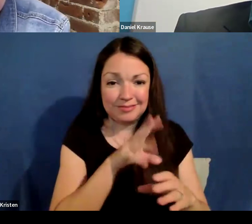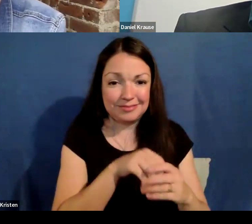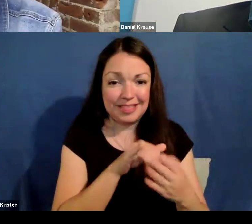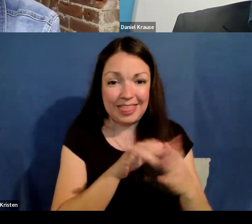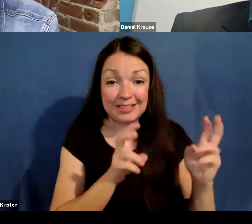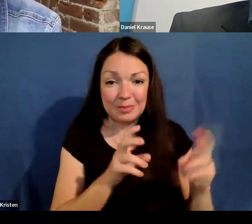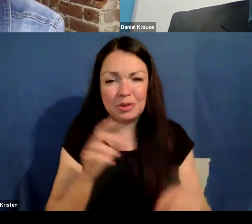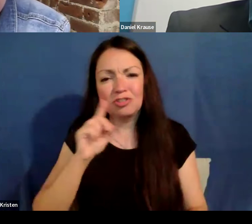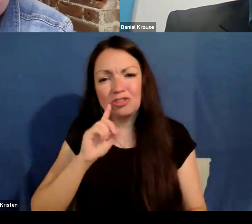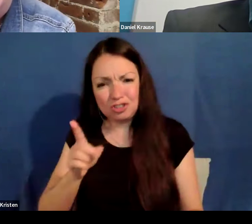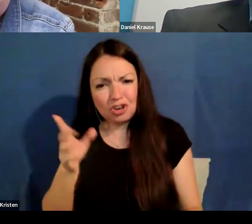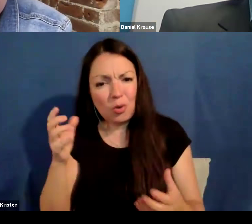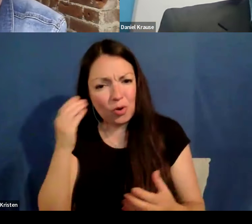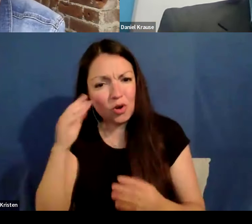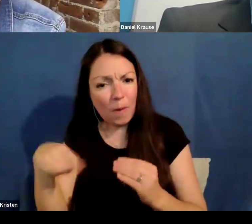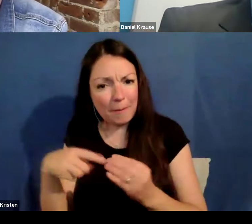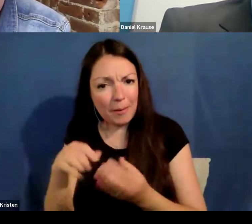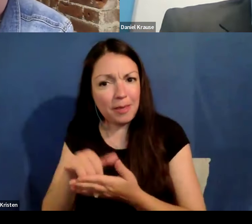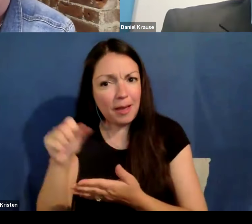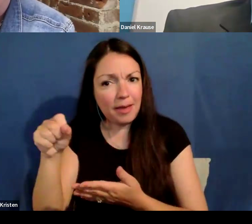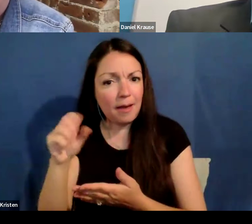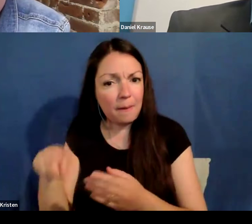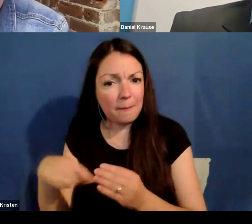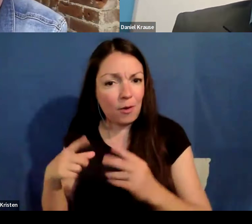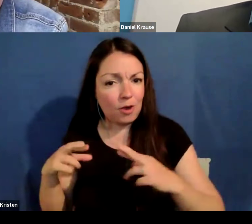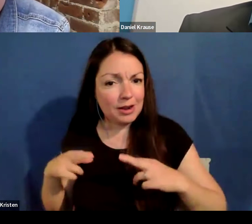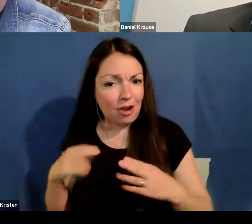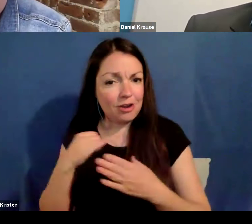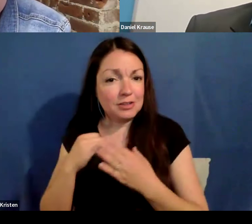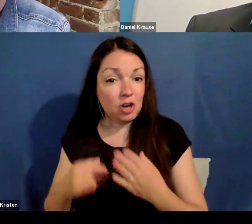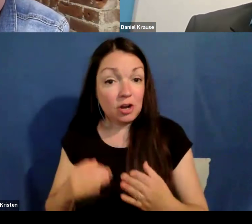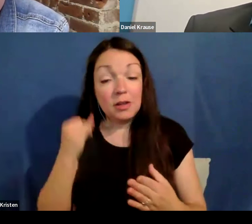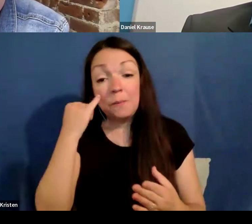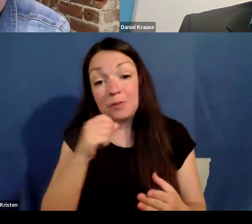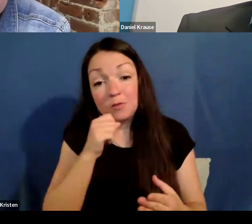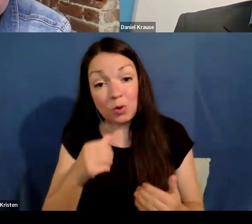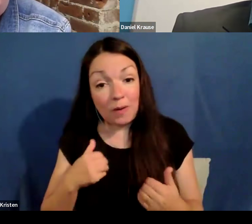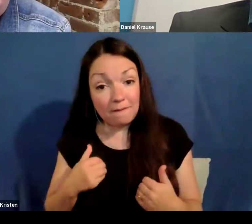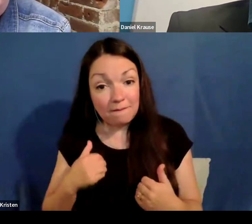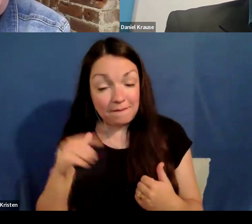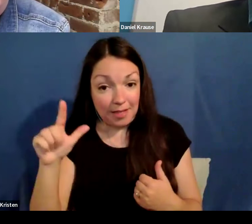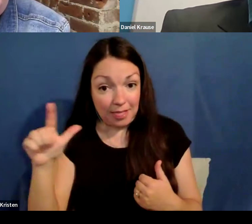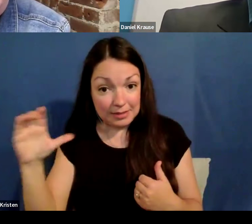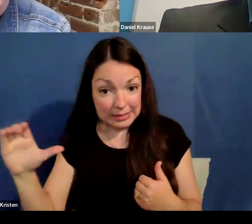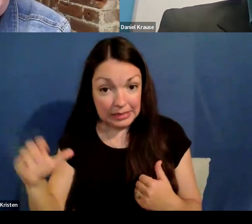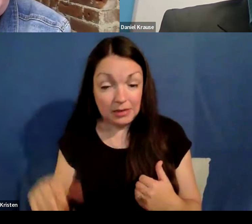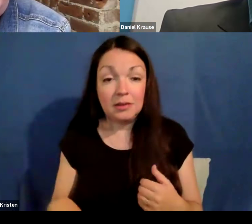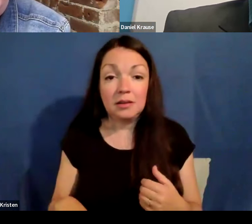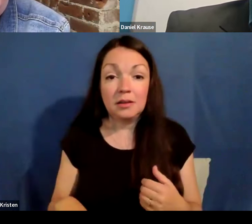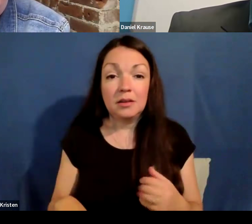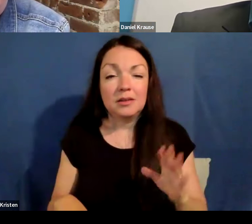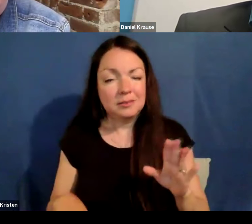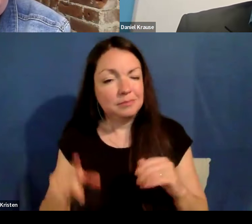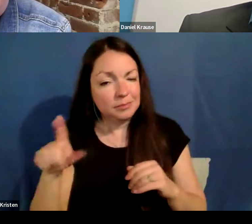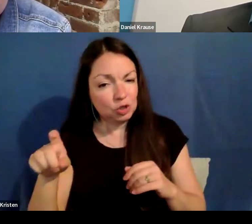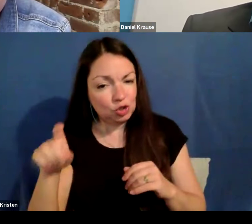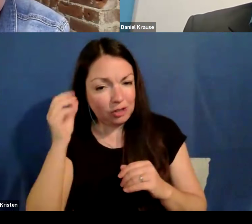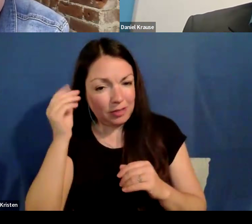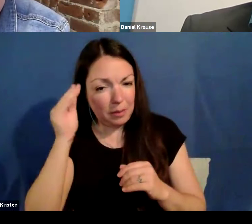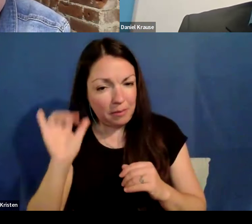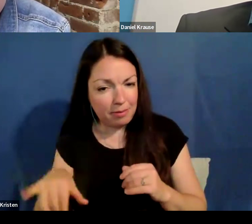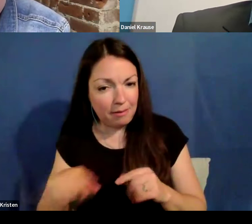sure, I'd like to know about retiring as an artist. Okay, let's say that you don't have a LLC, in which case you should really think about that. But